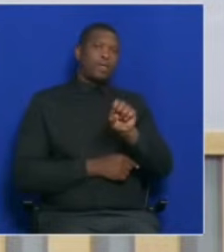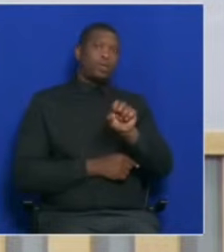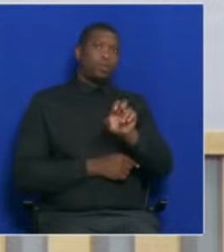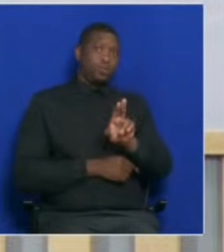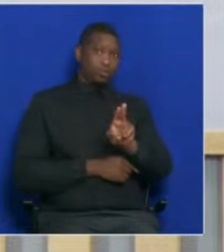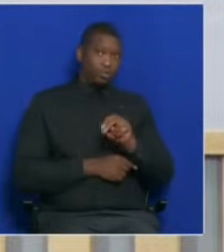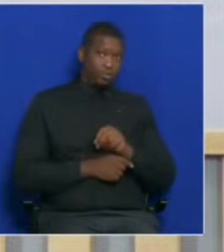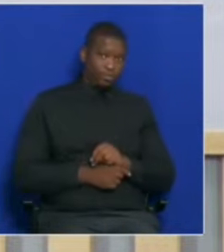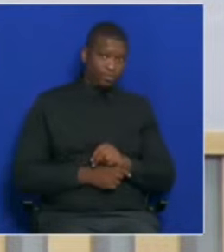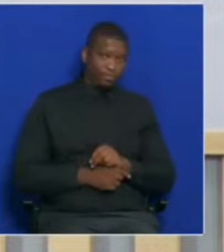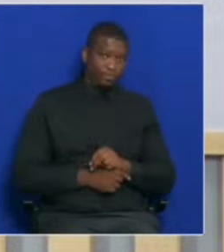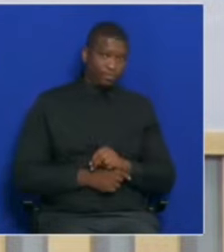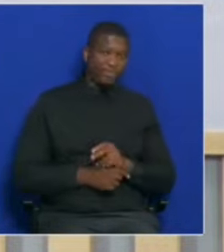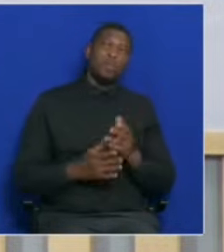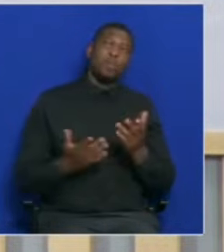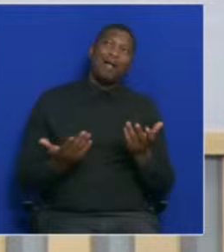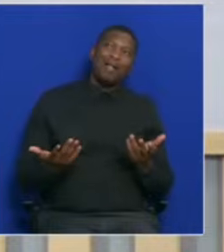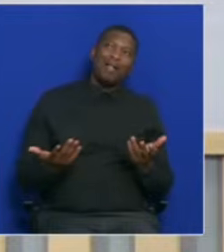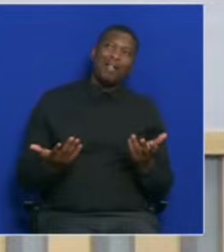I do not